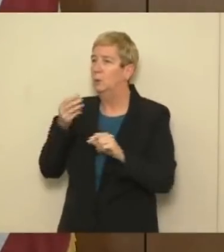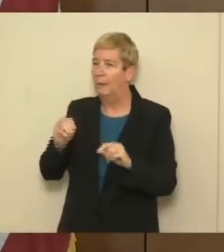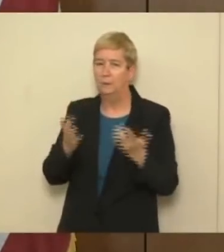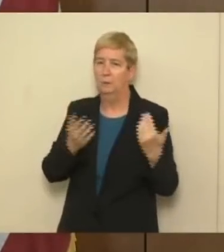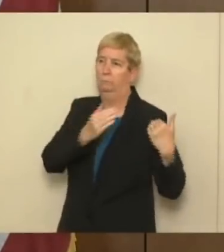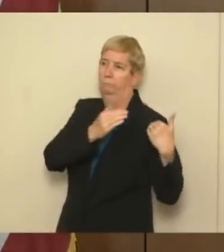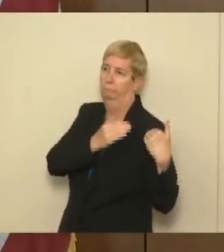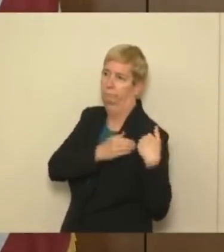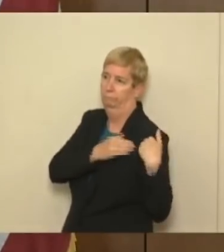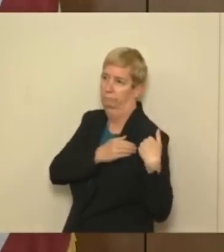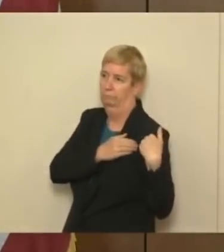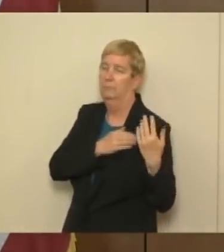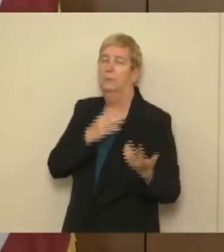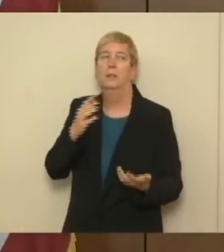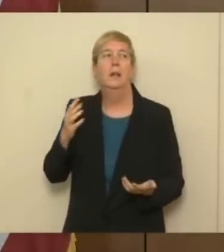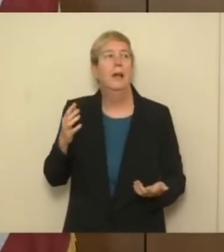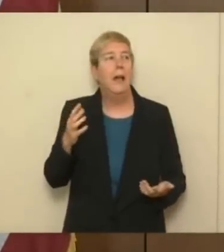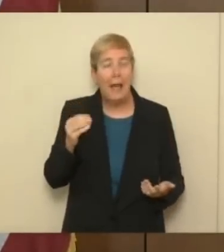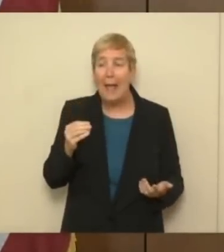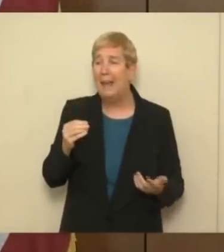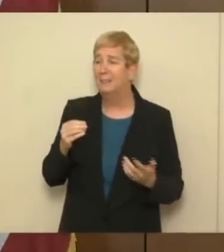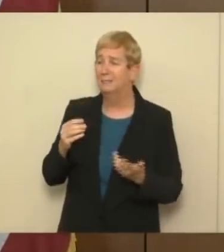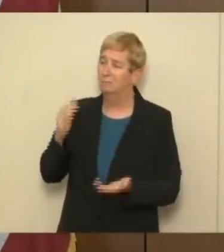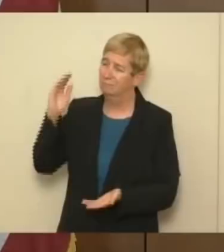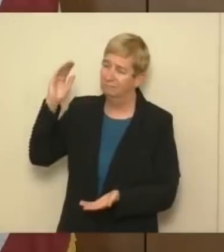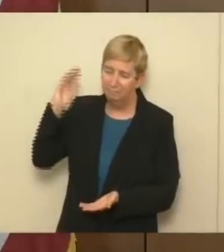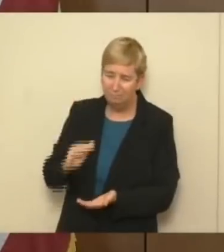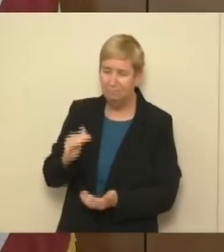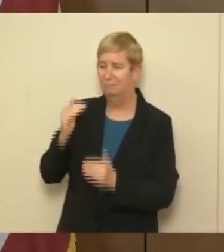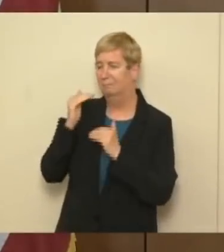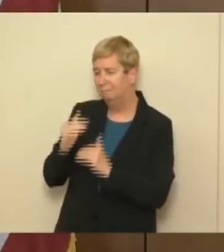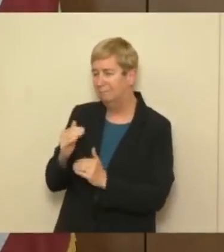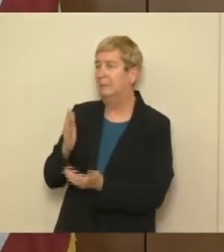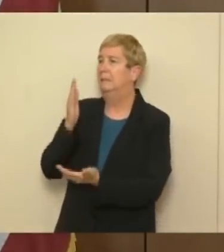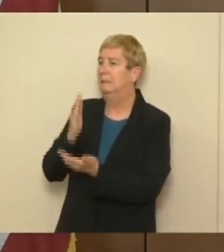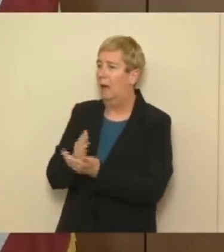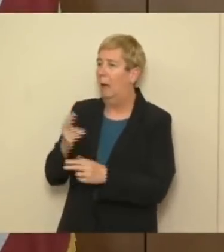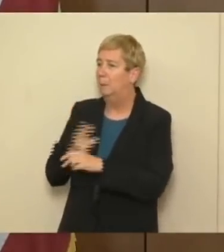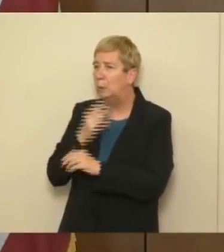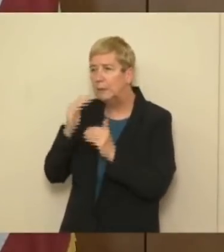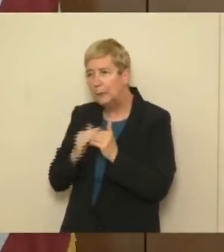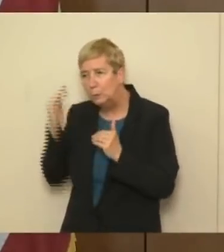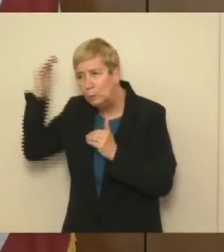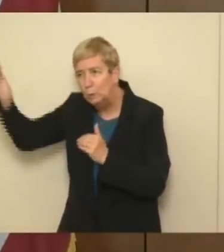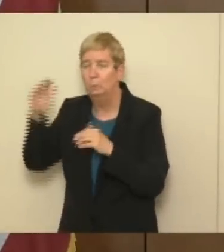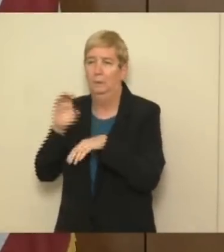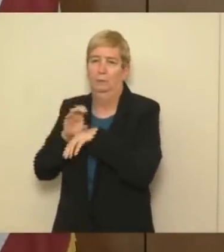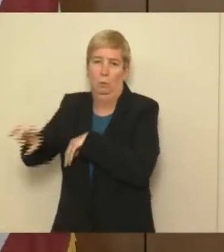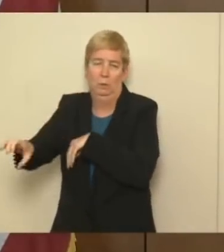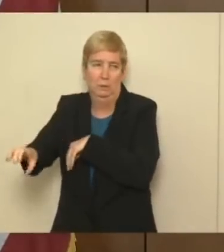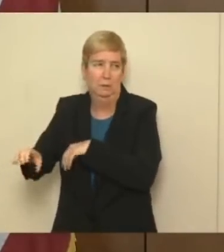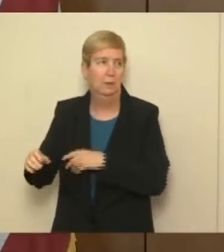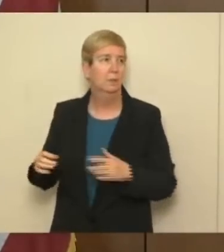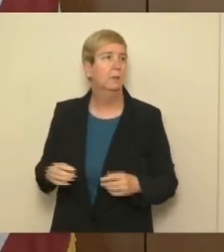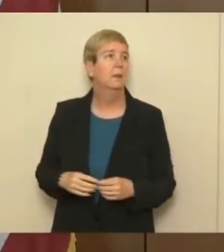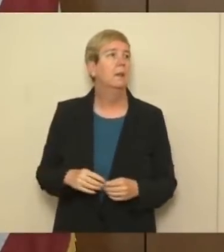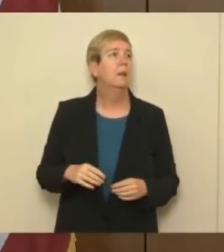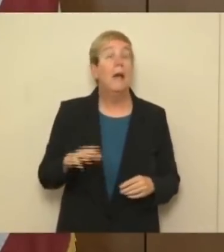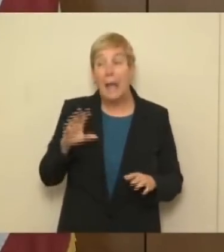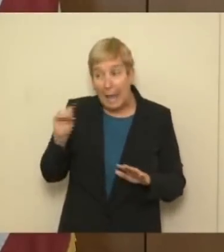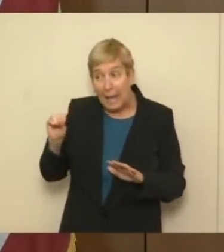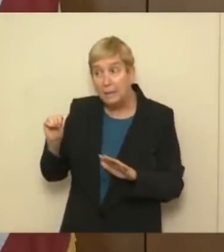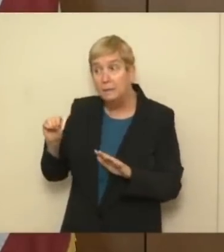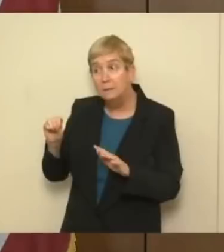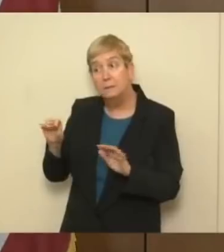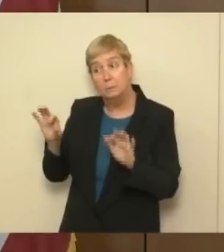clear about minimizing excessive force, and clearly that as we do that we recognize the